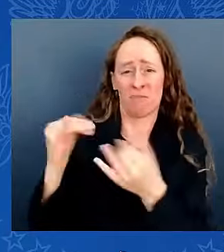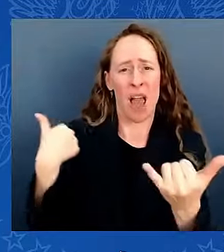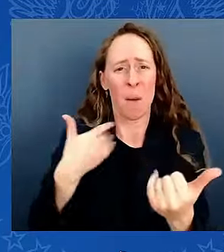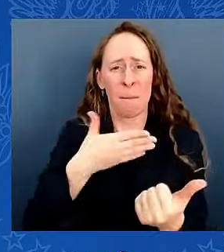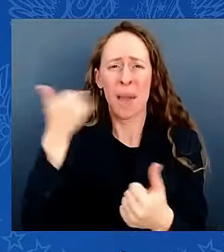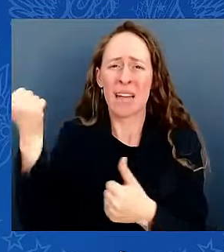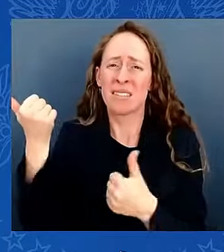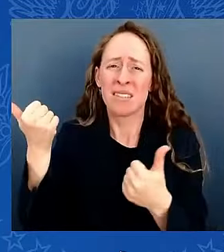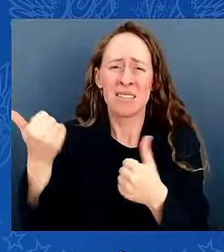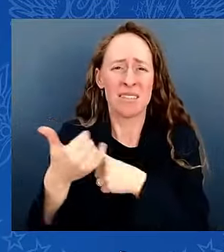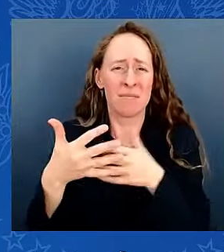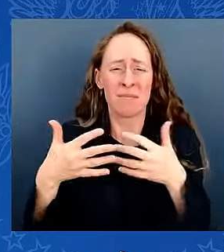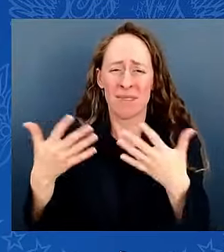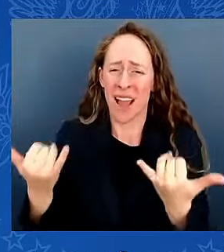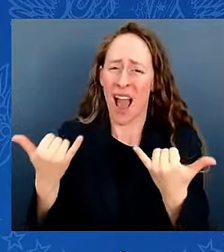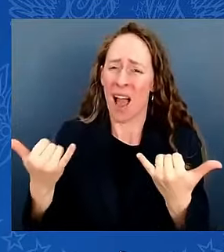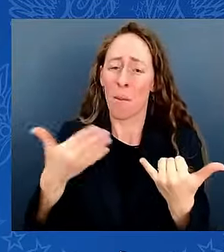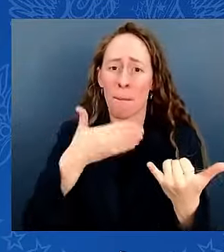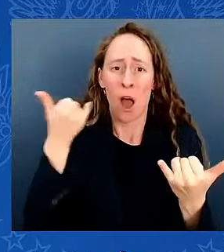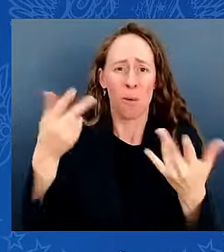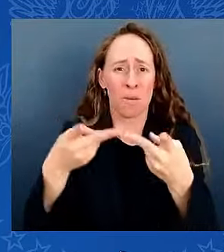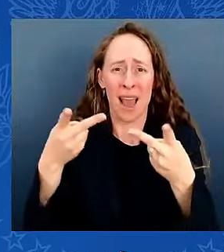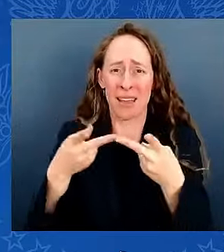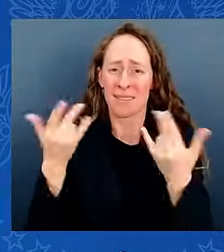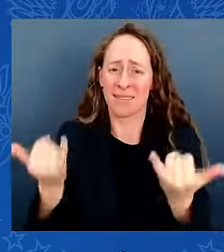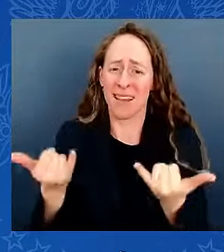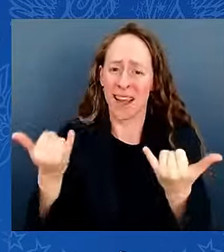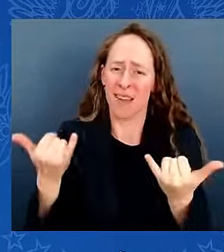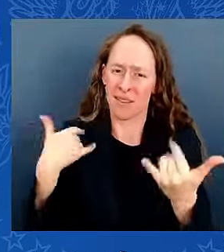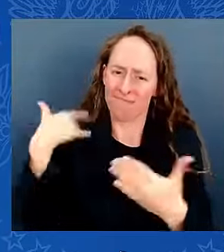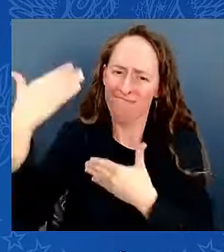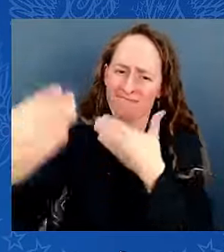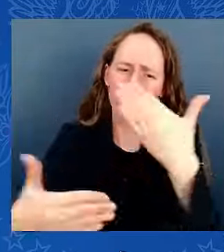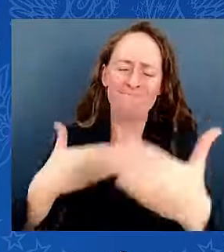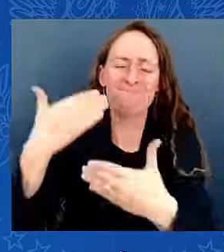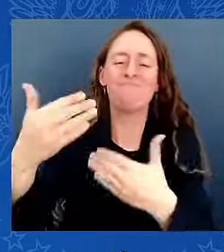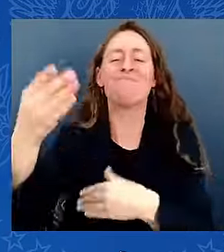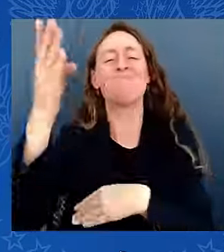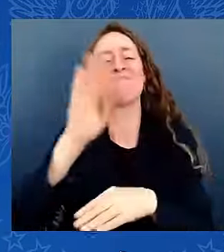God protect our troops. Thank you, thank you, thank you.